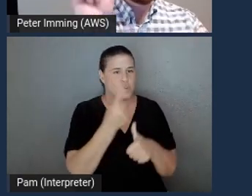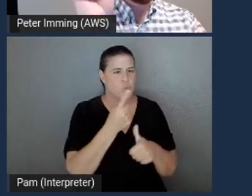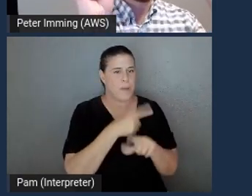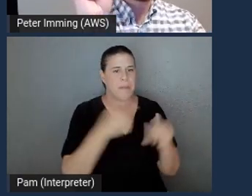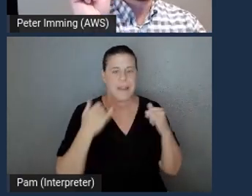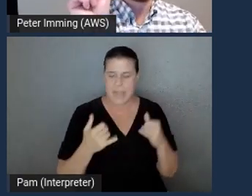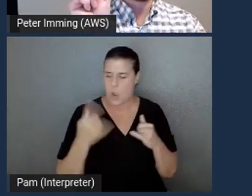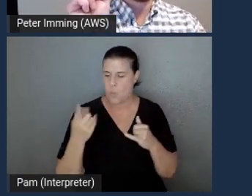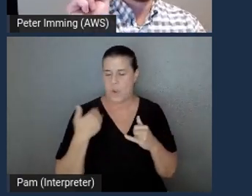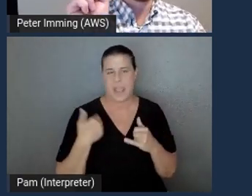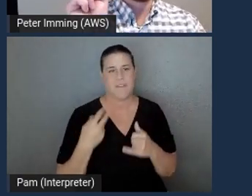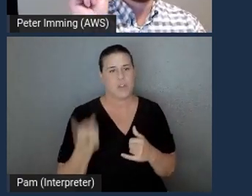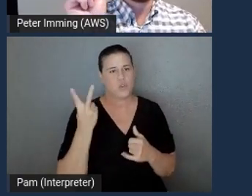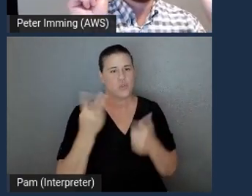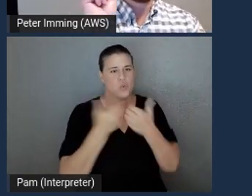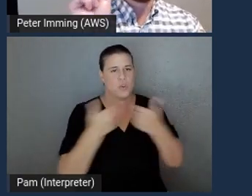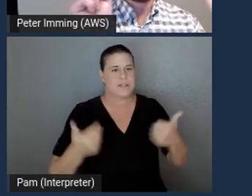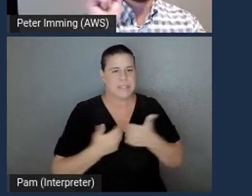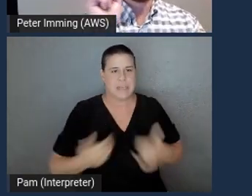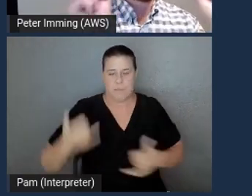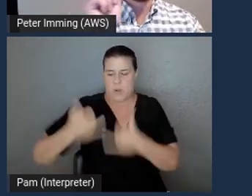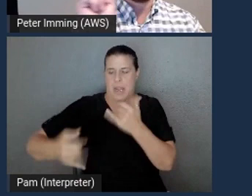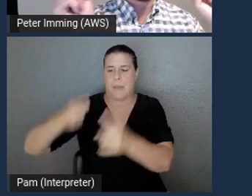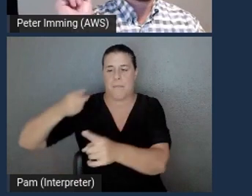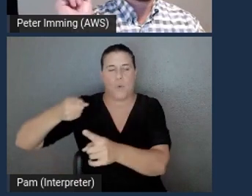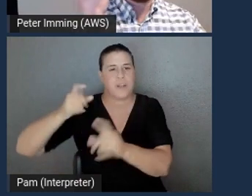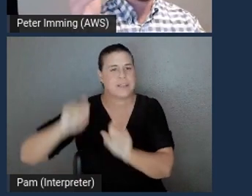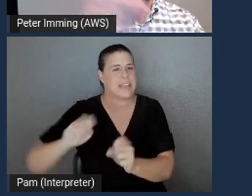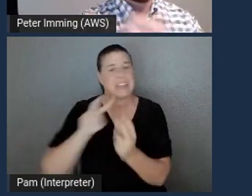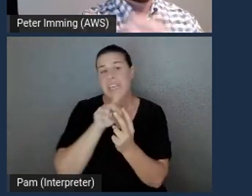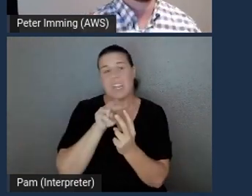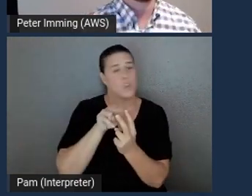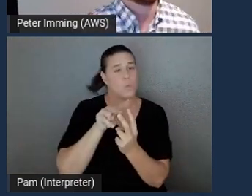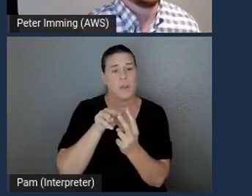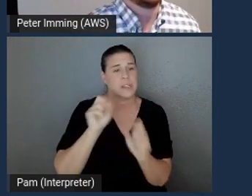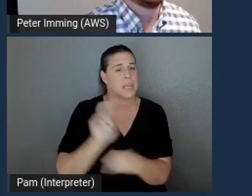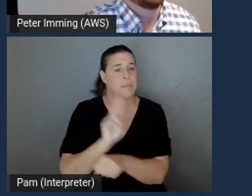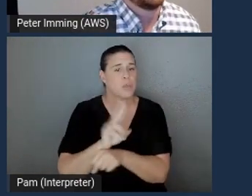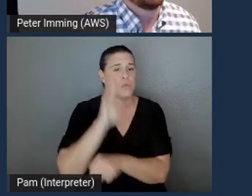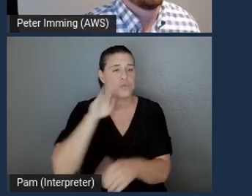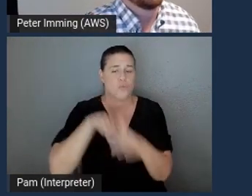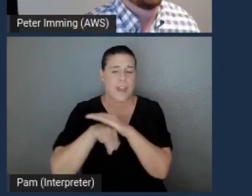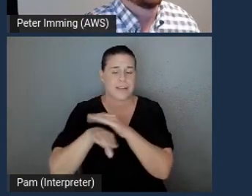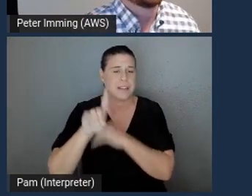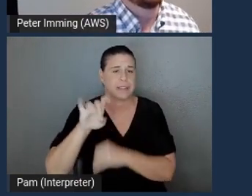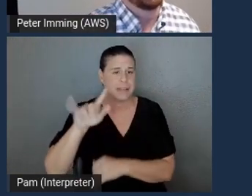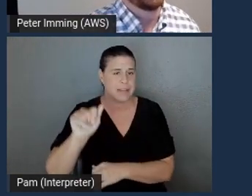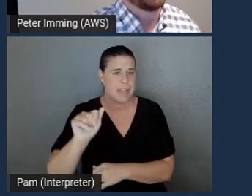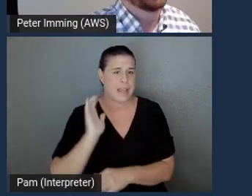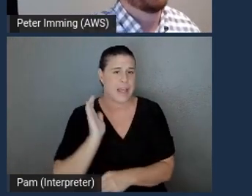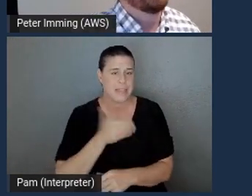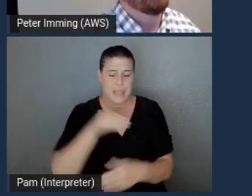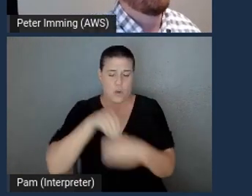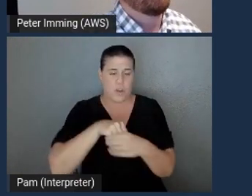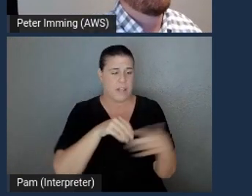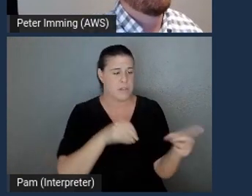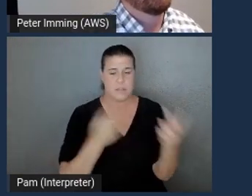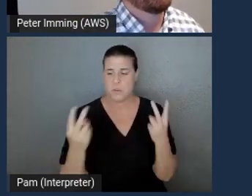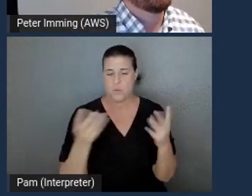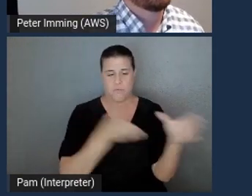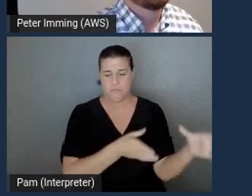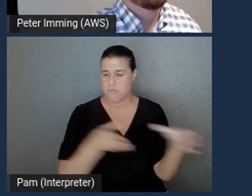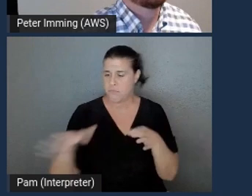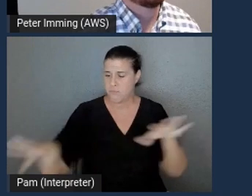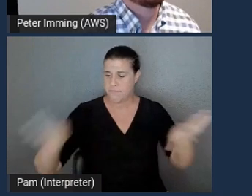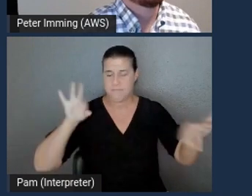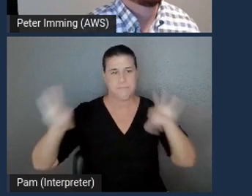have two separate endpoints that can either one be used to access the data that are in those two buckets.